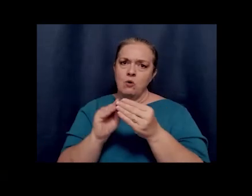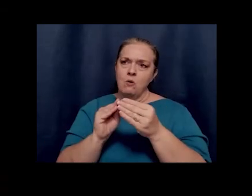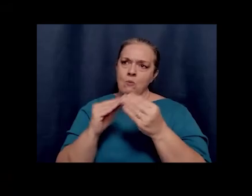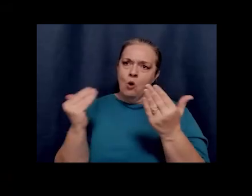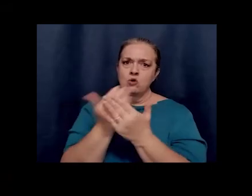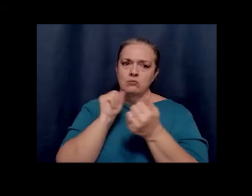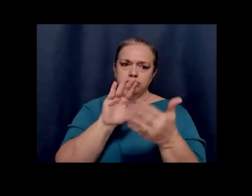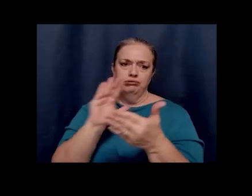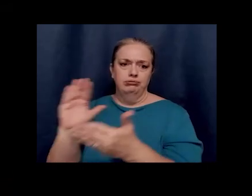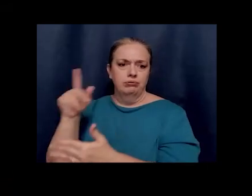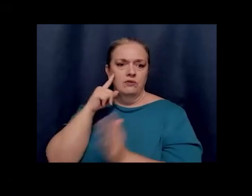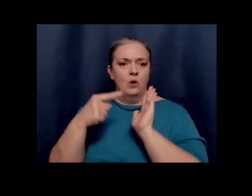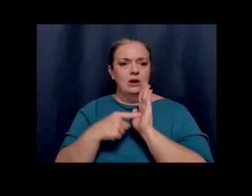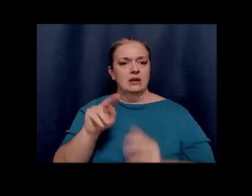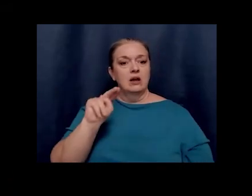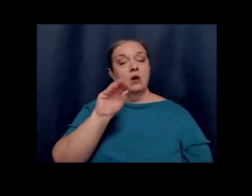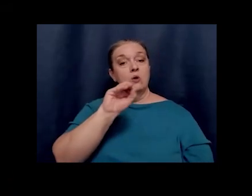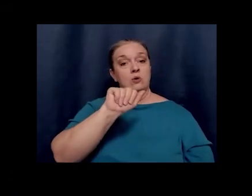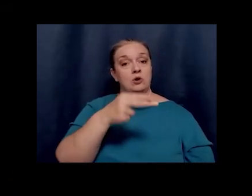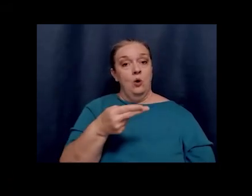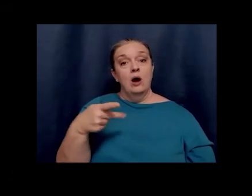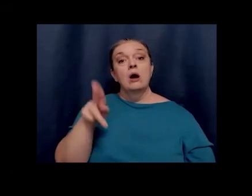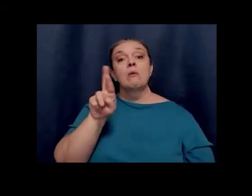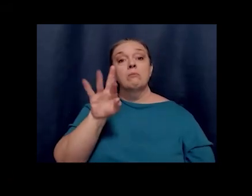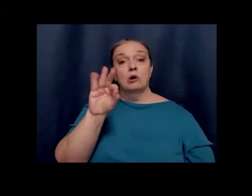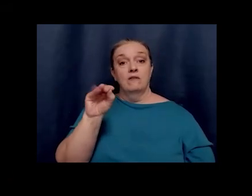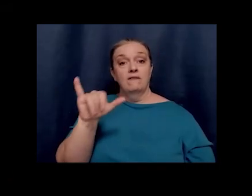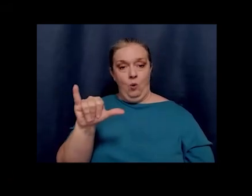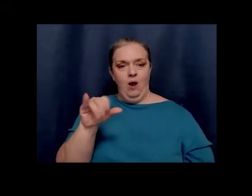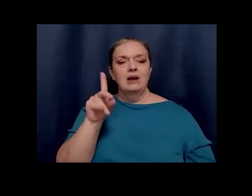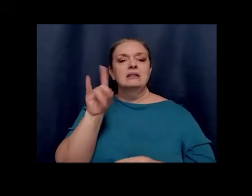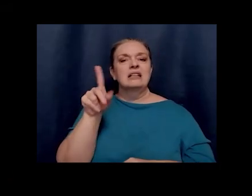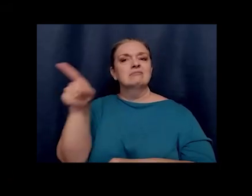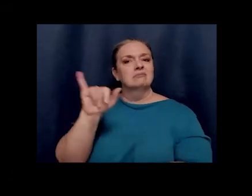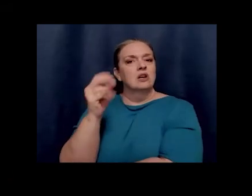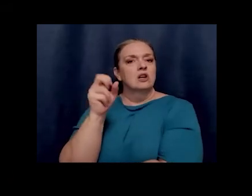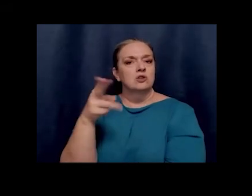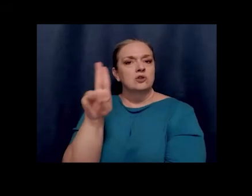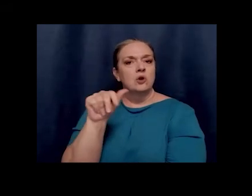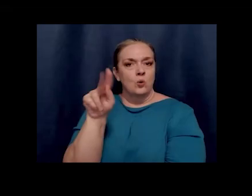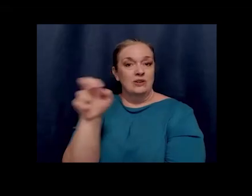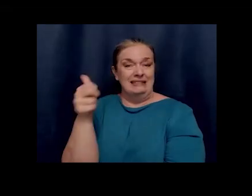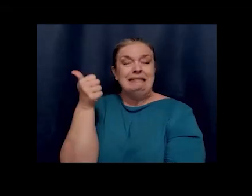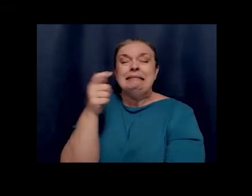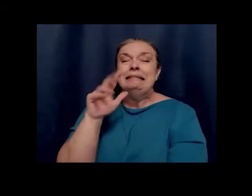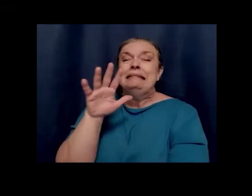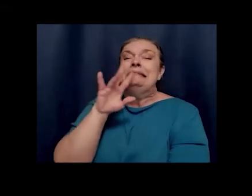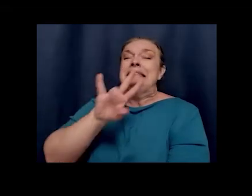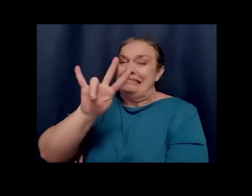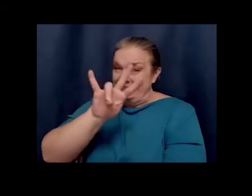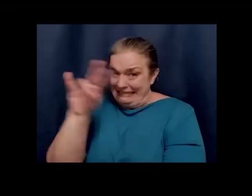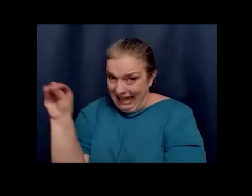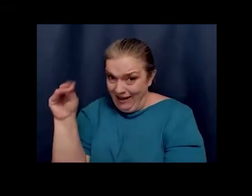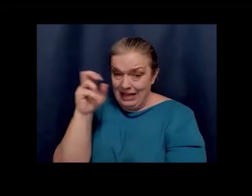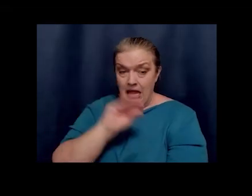did in Joshua Tree during a second act of his artistic life. At age 70, he moved